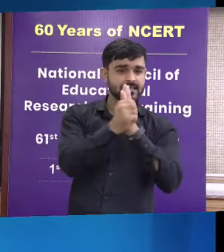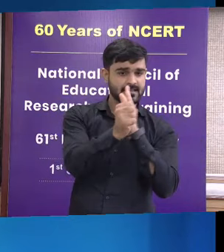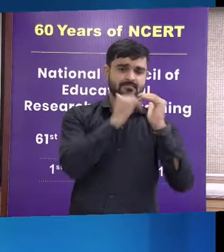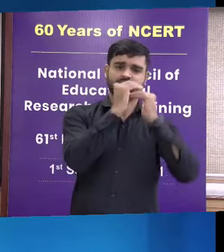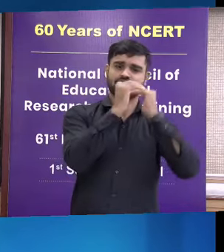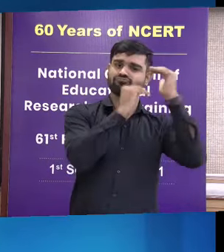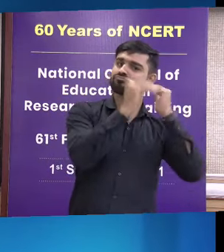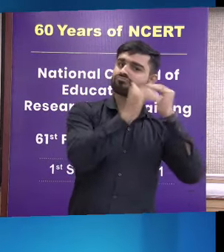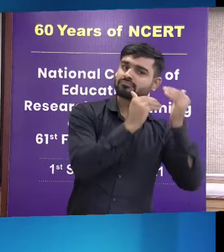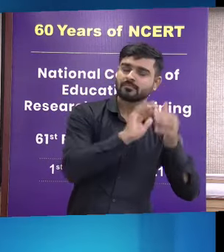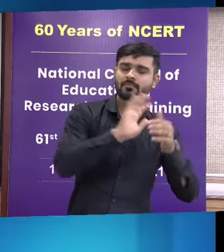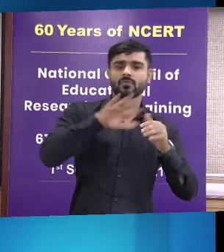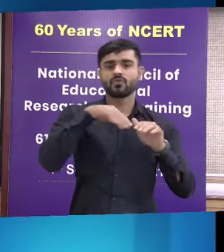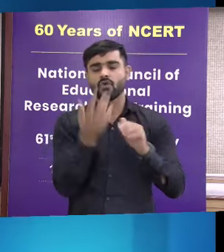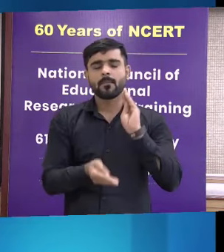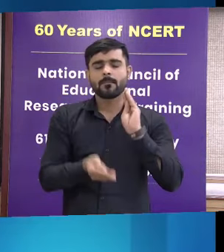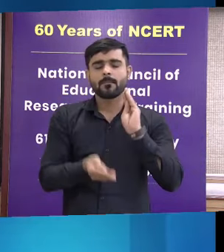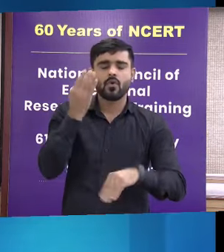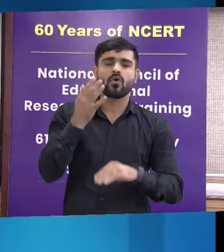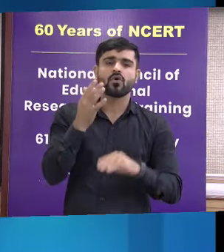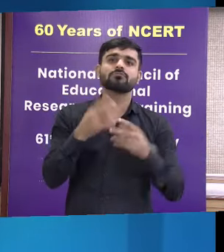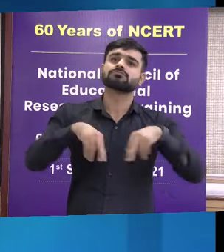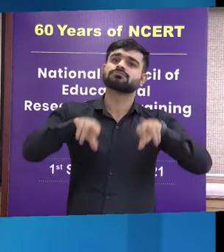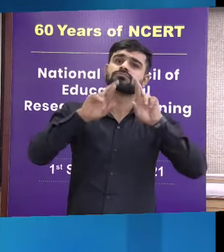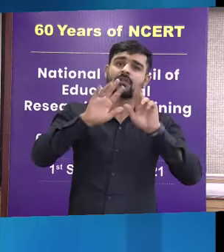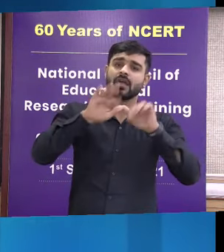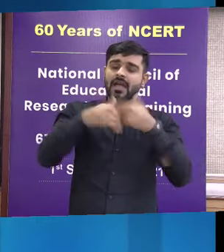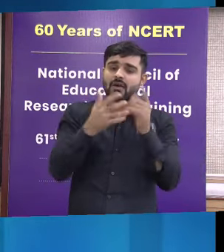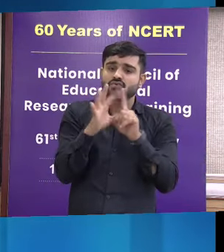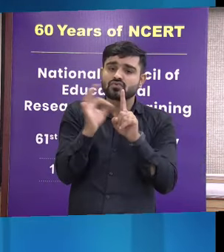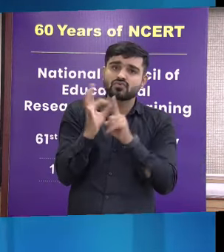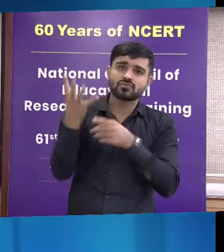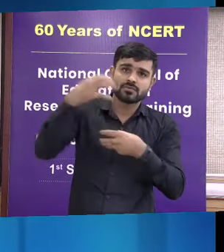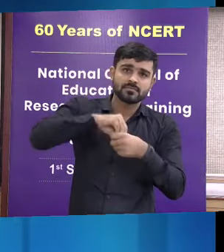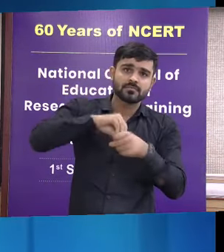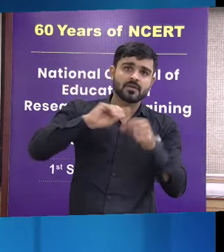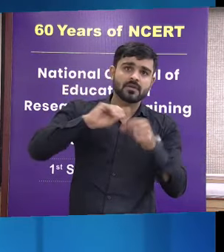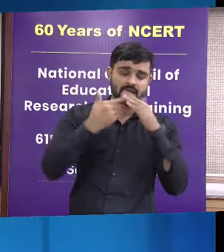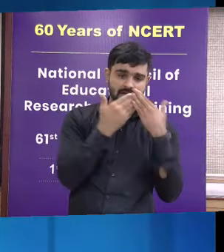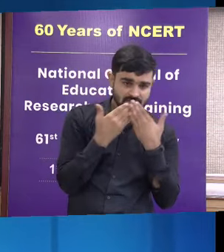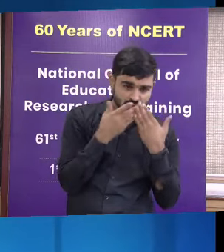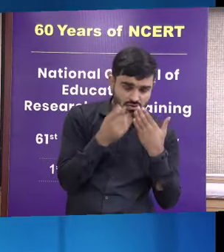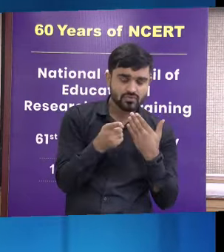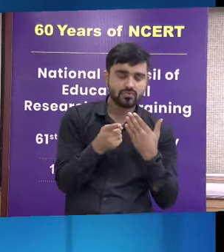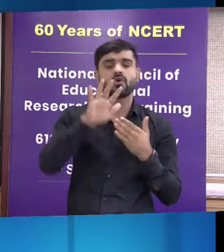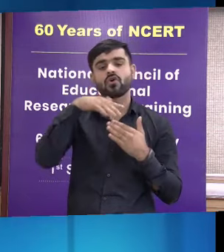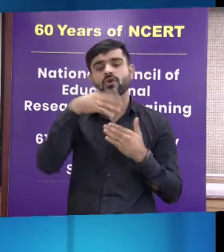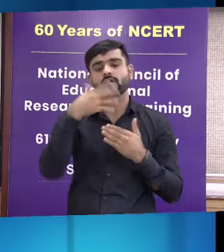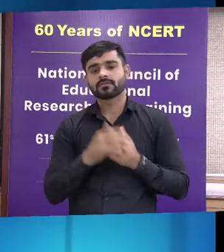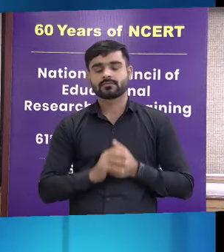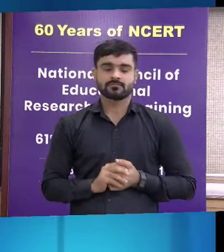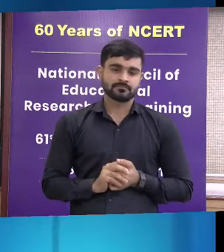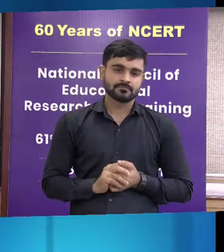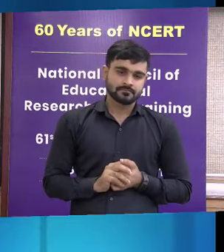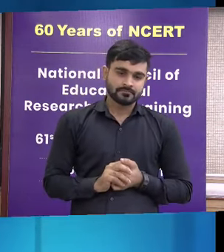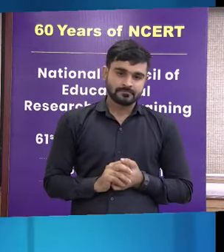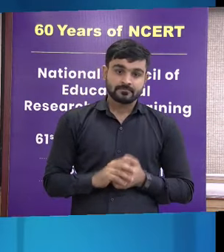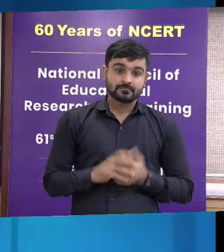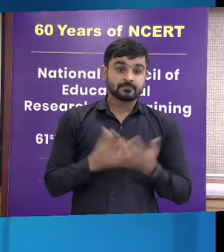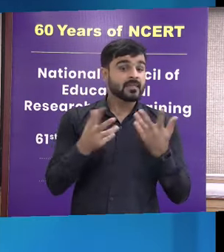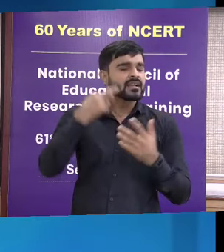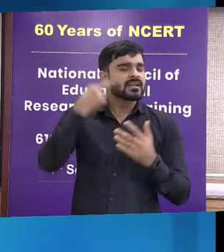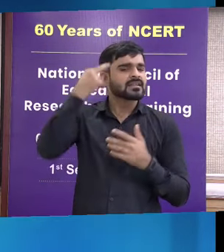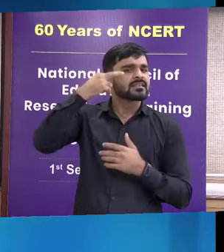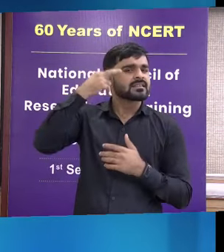development as the most expected outcome of education attainment. The vision